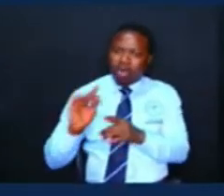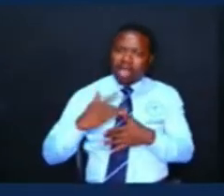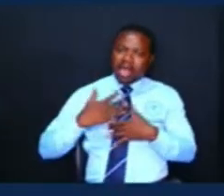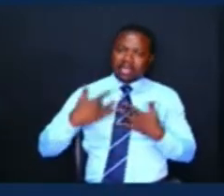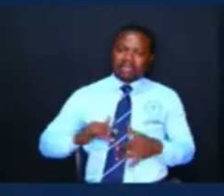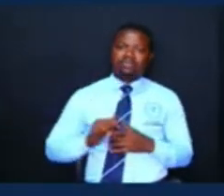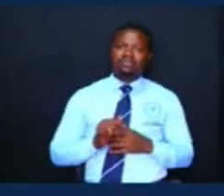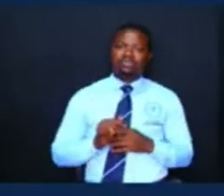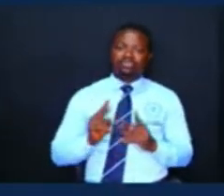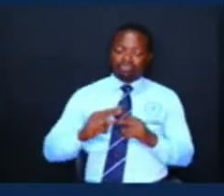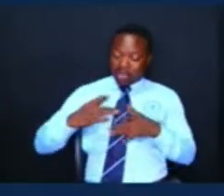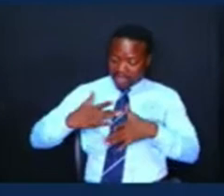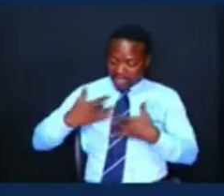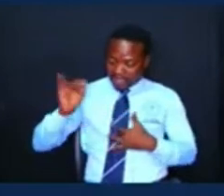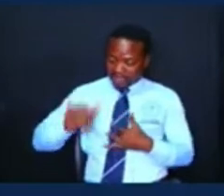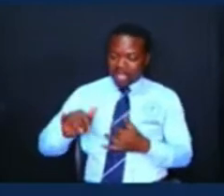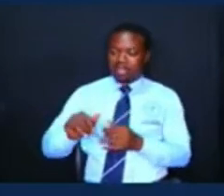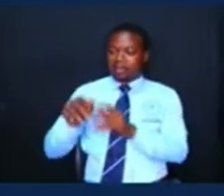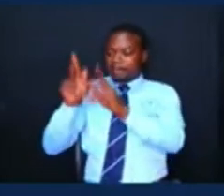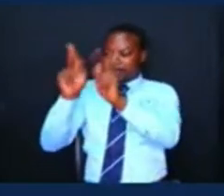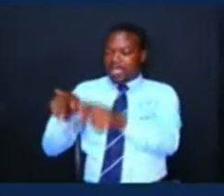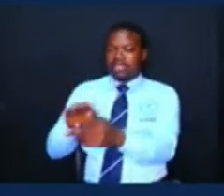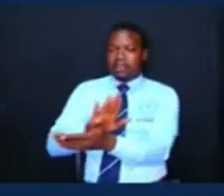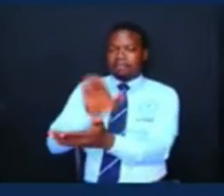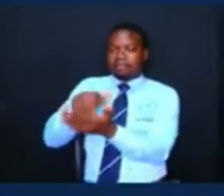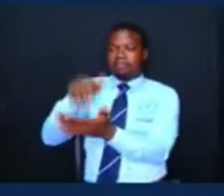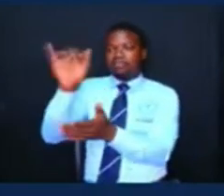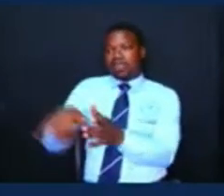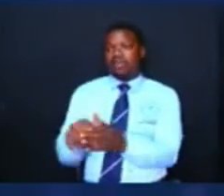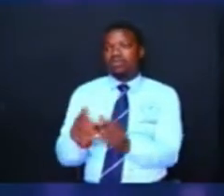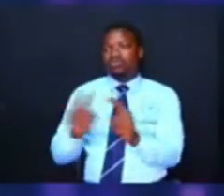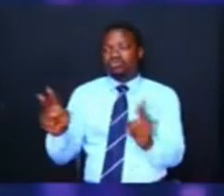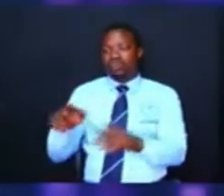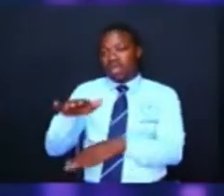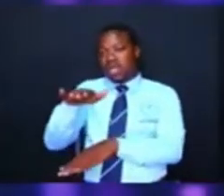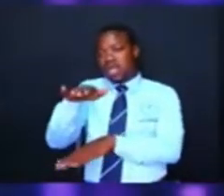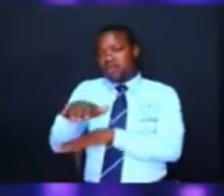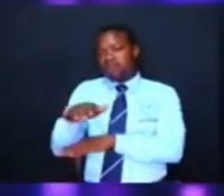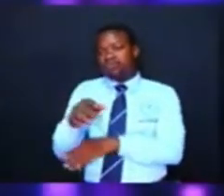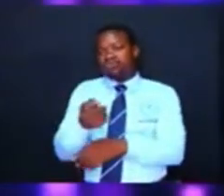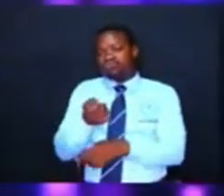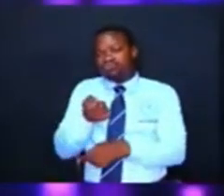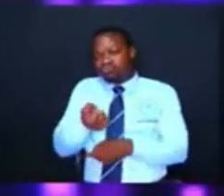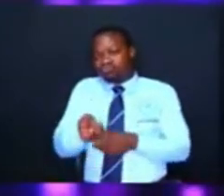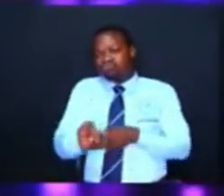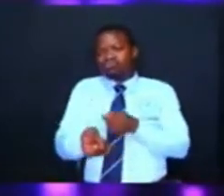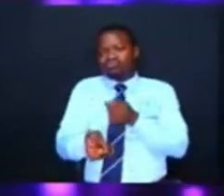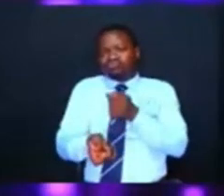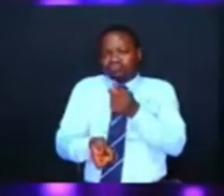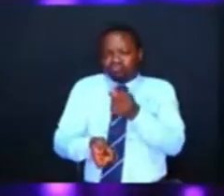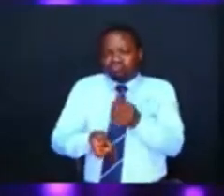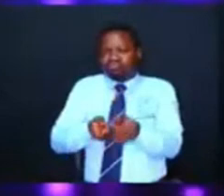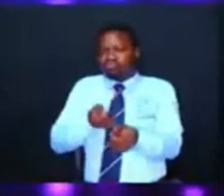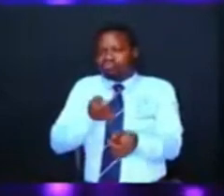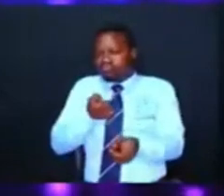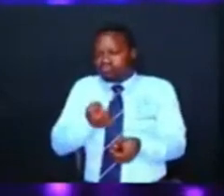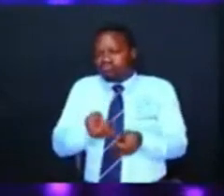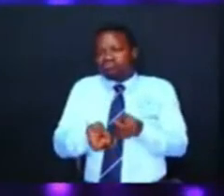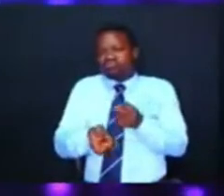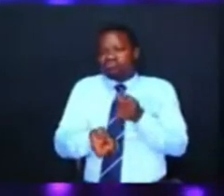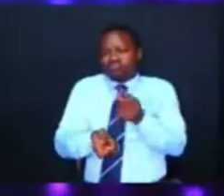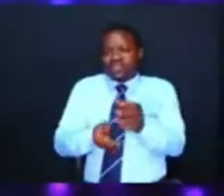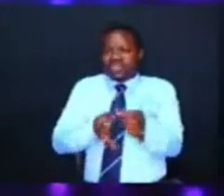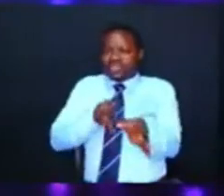choosing. Now, so from tonight, we will begin gradually to bring the teachings